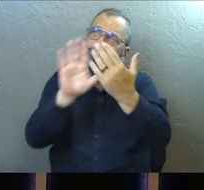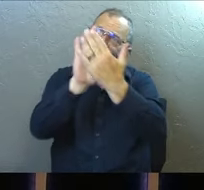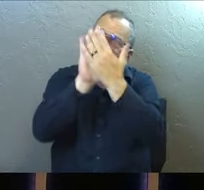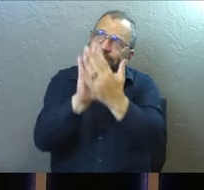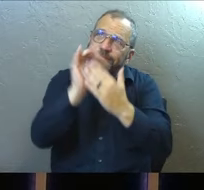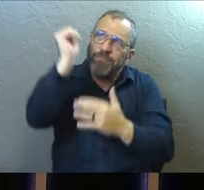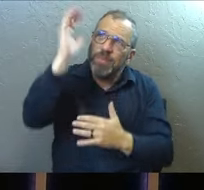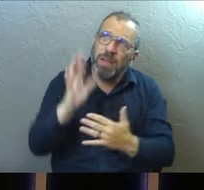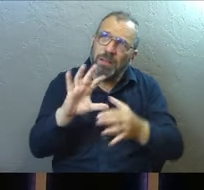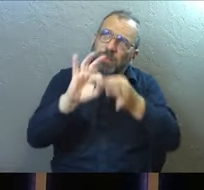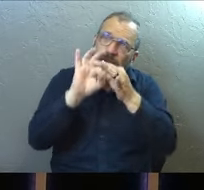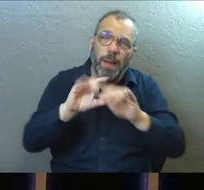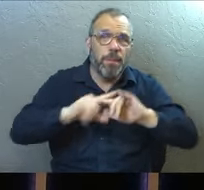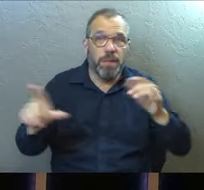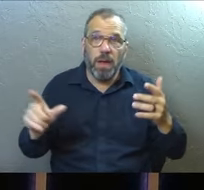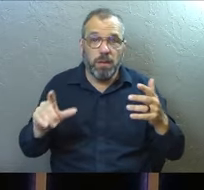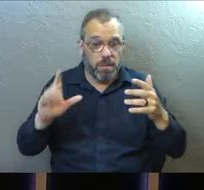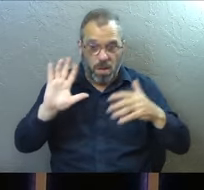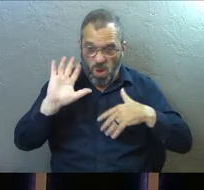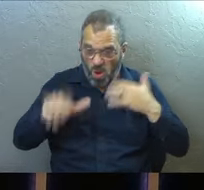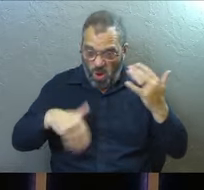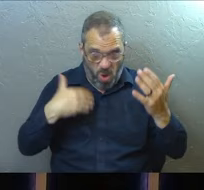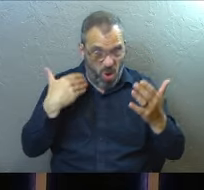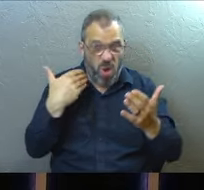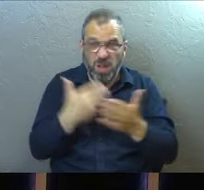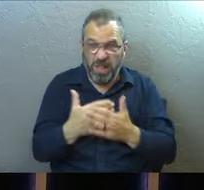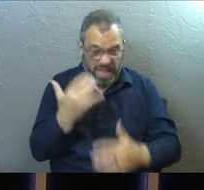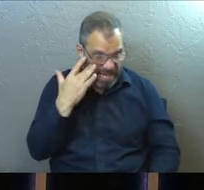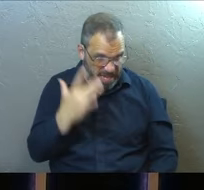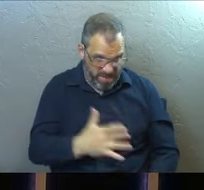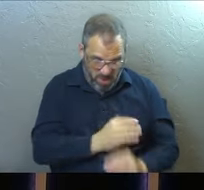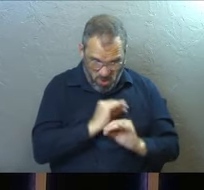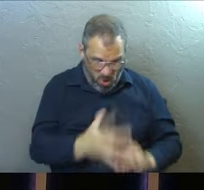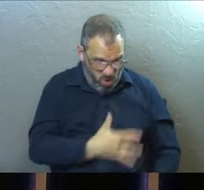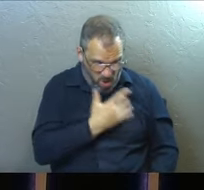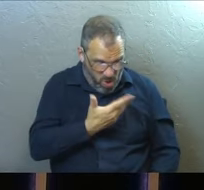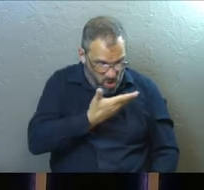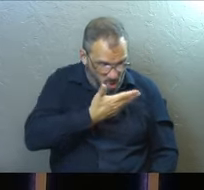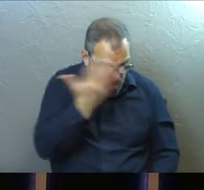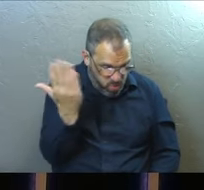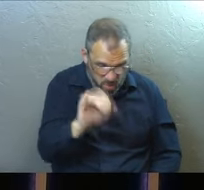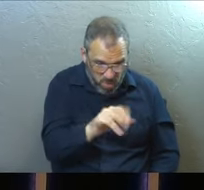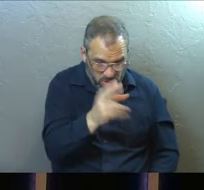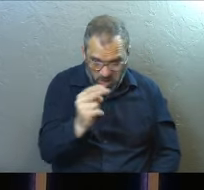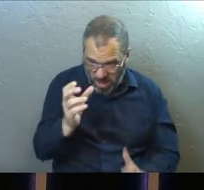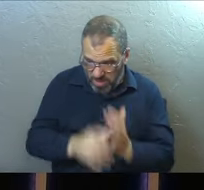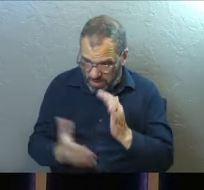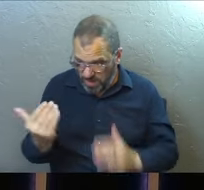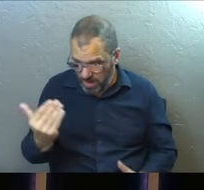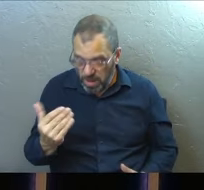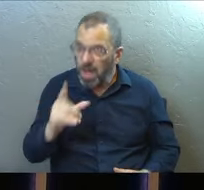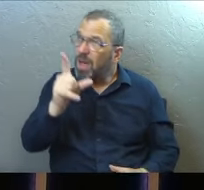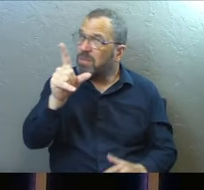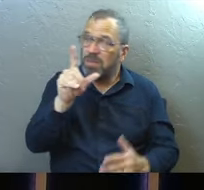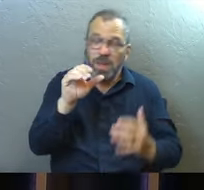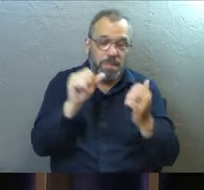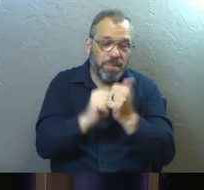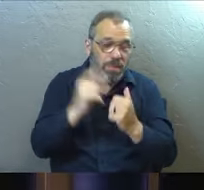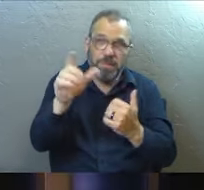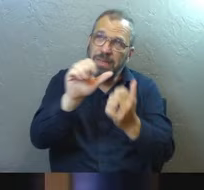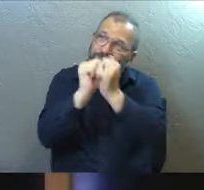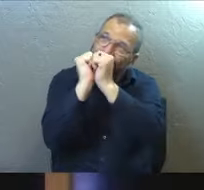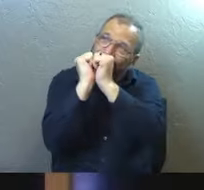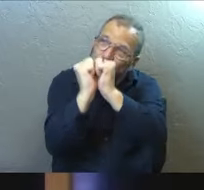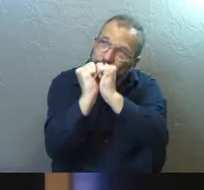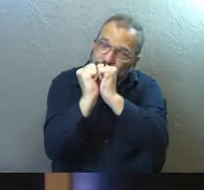close and to have relationship. But all of it, if we don't have the heart, like he says in John 15, to just be with me, stay